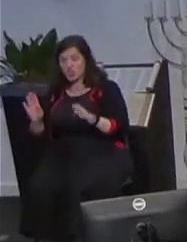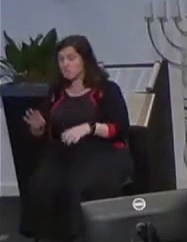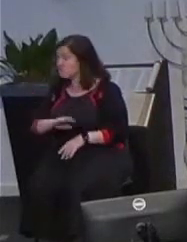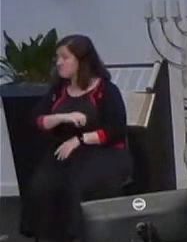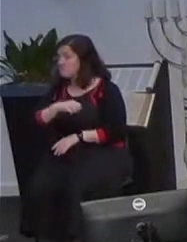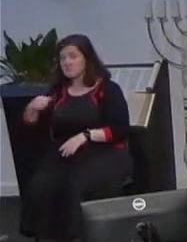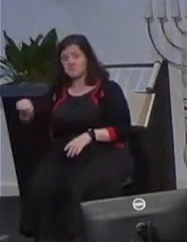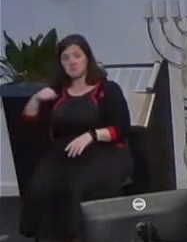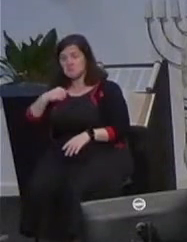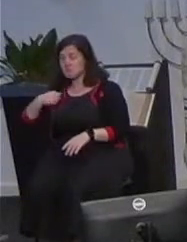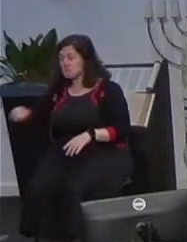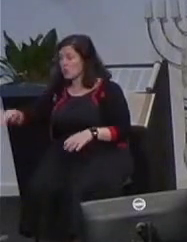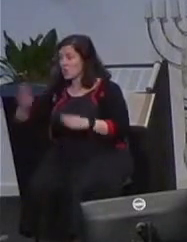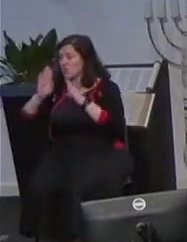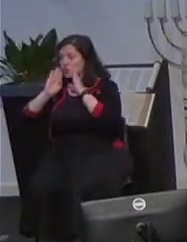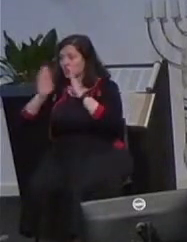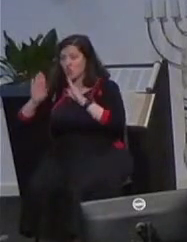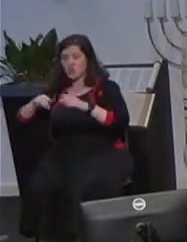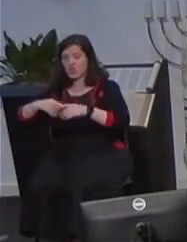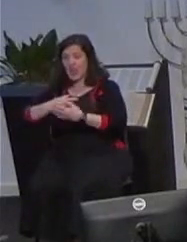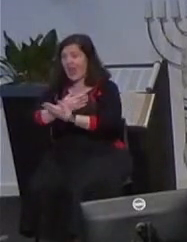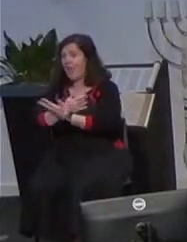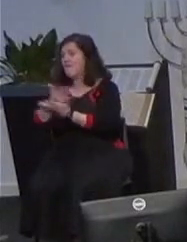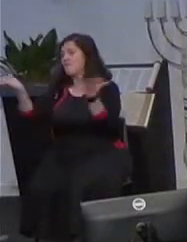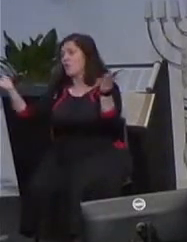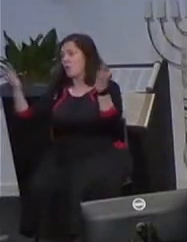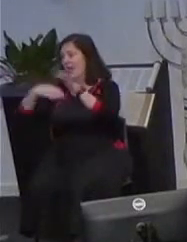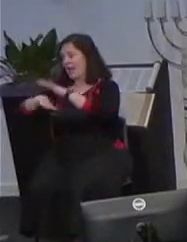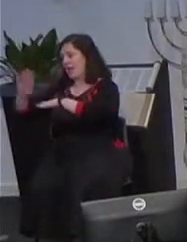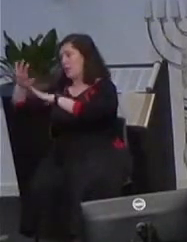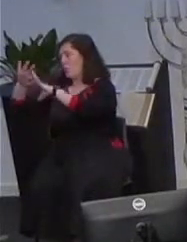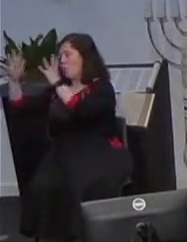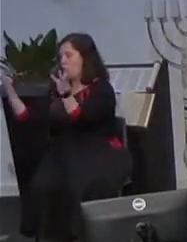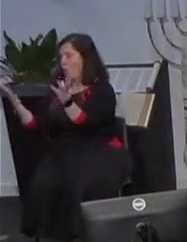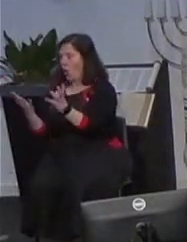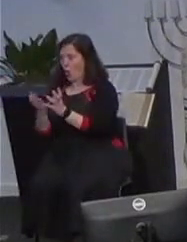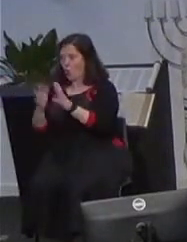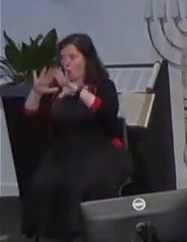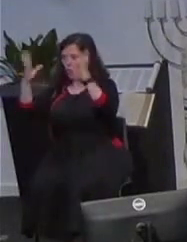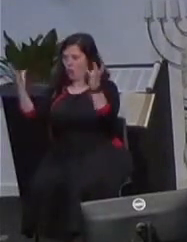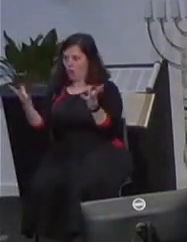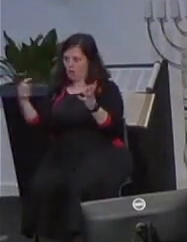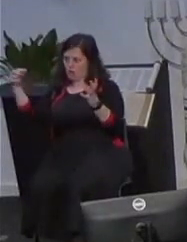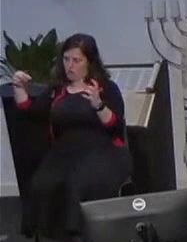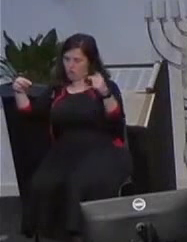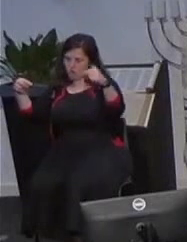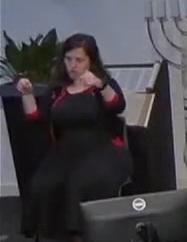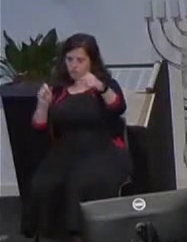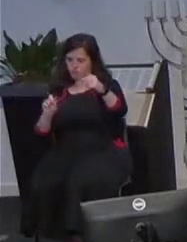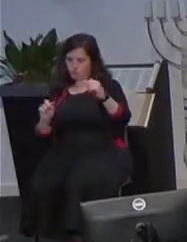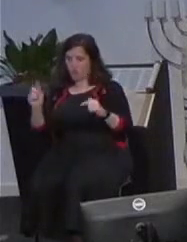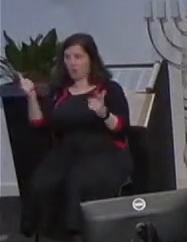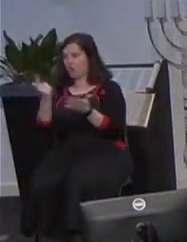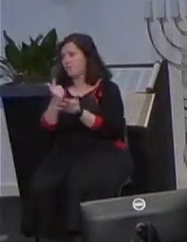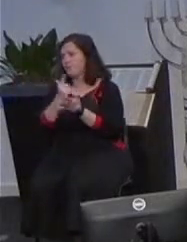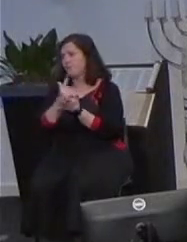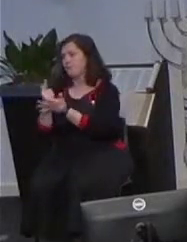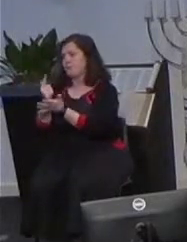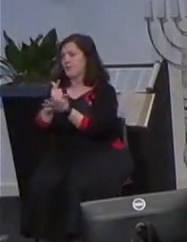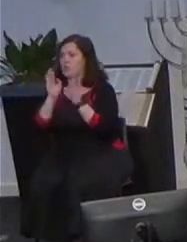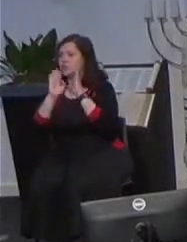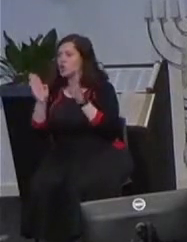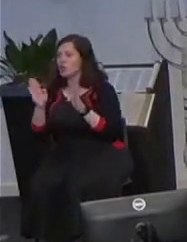But this creates a problem for some people, because for people who reject Jesus as the